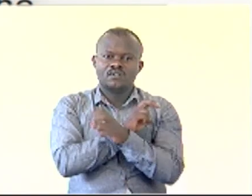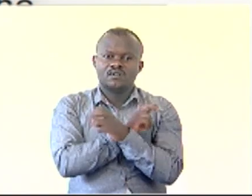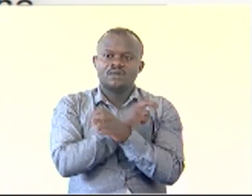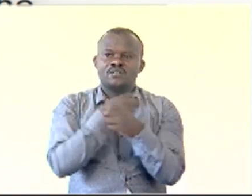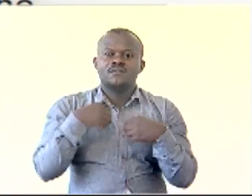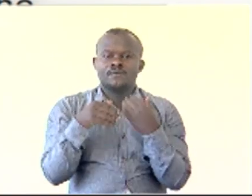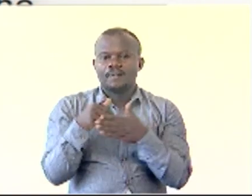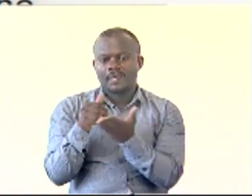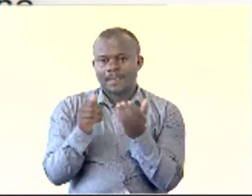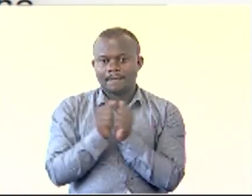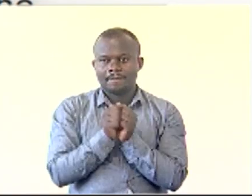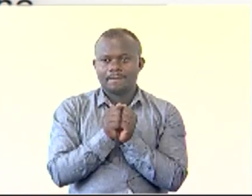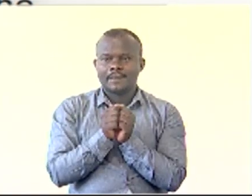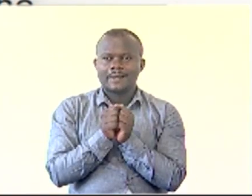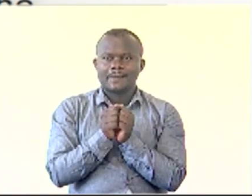than the bones.